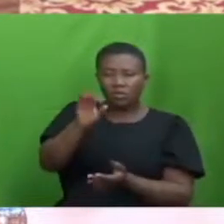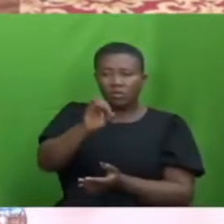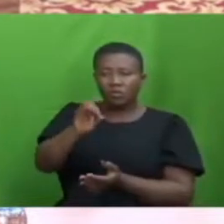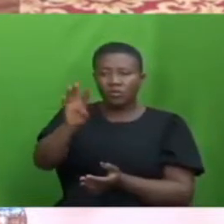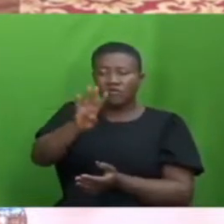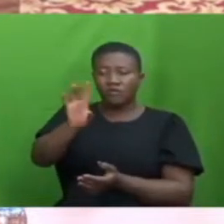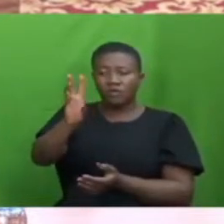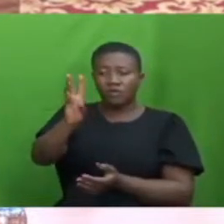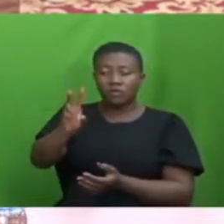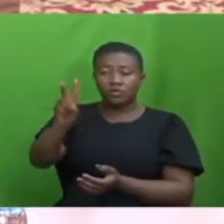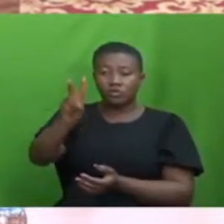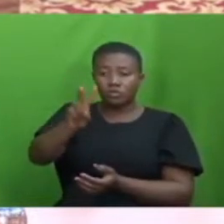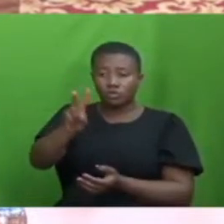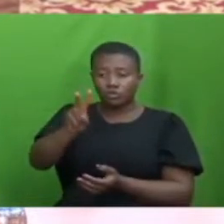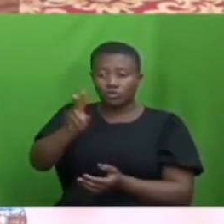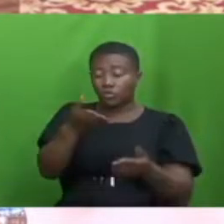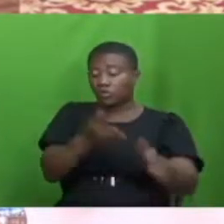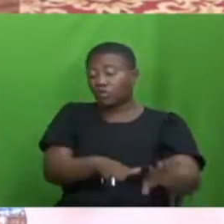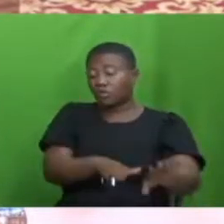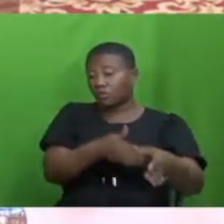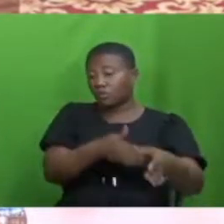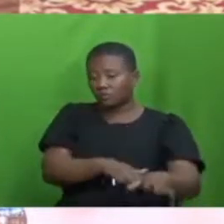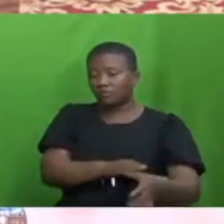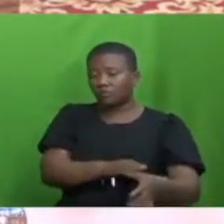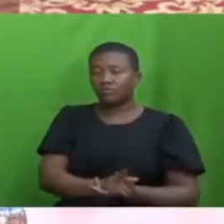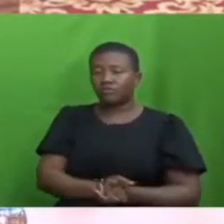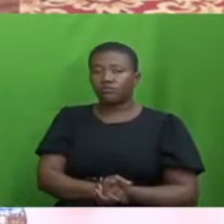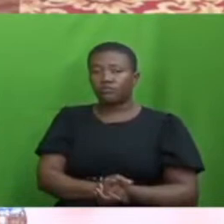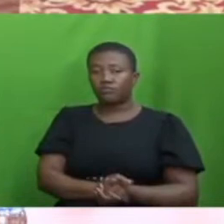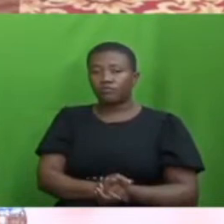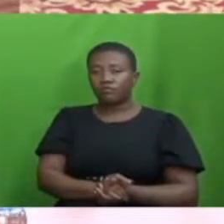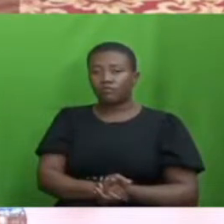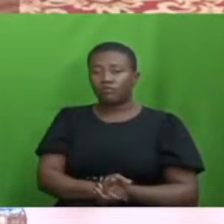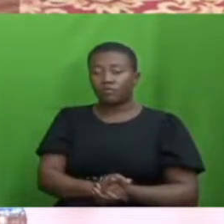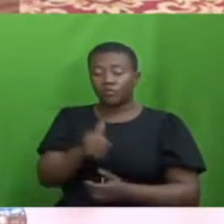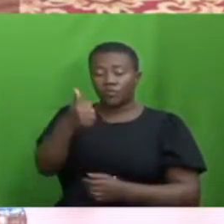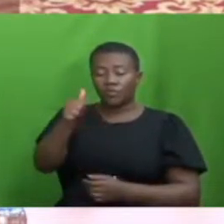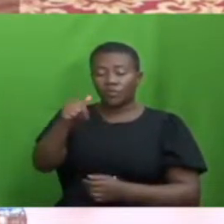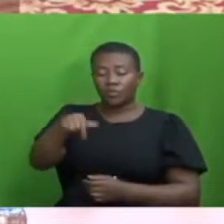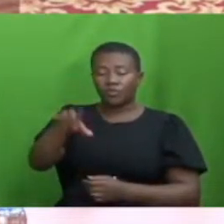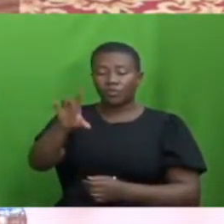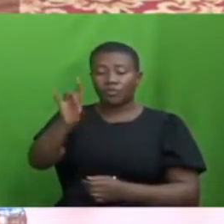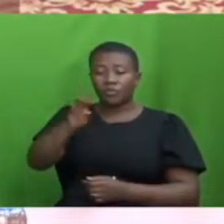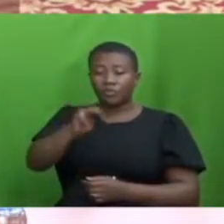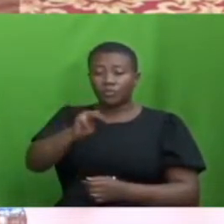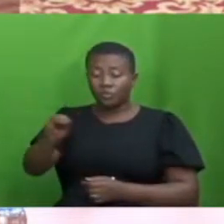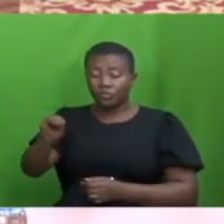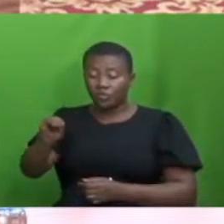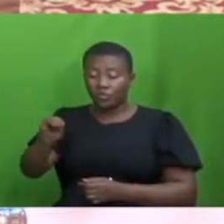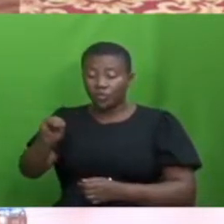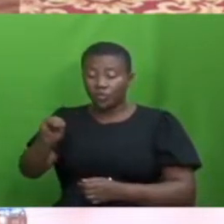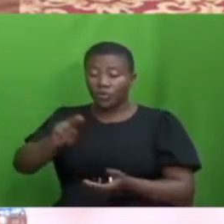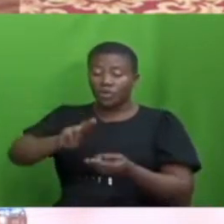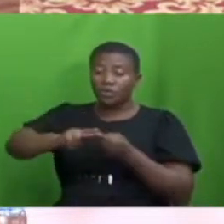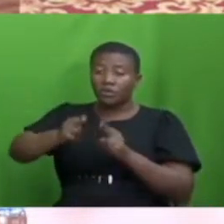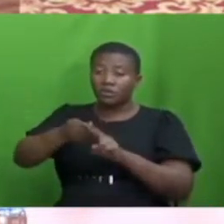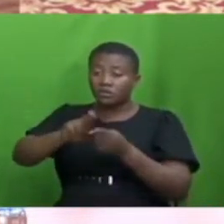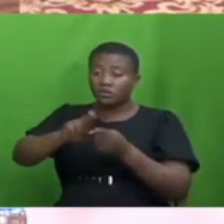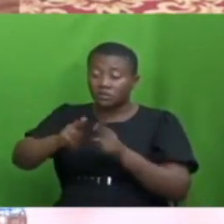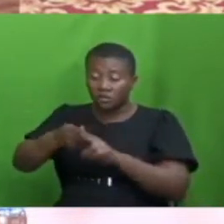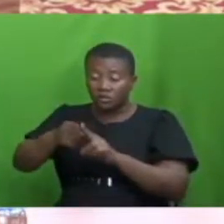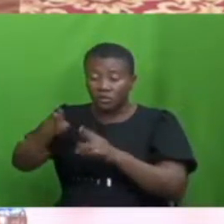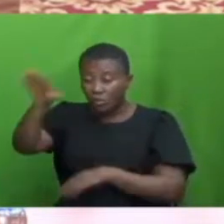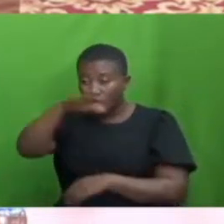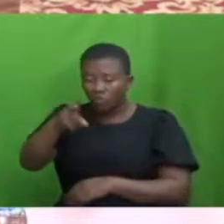1,462 unfortunate deaths, as against 10.8 million cases recorded and